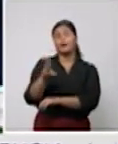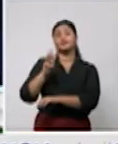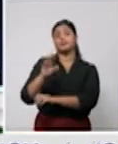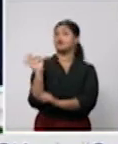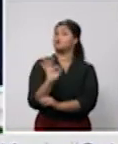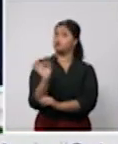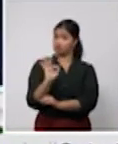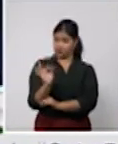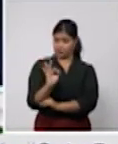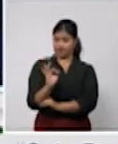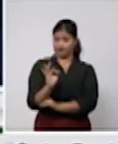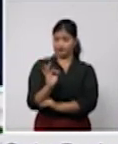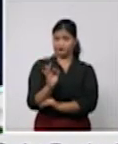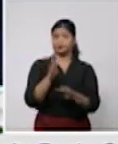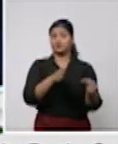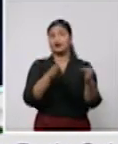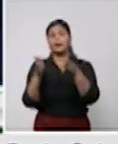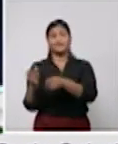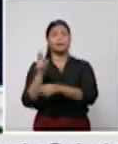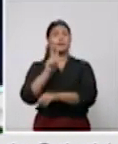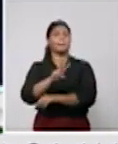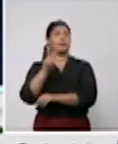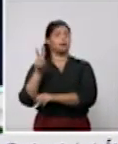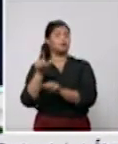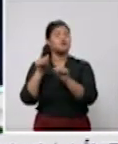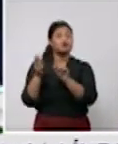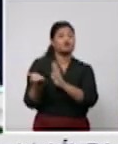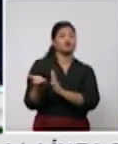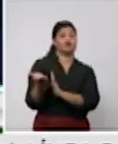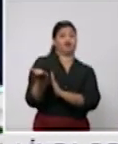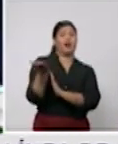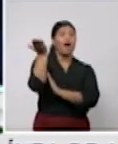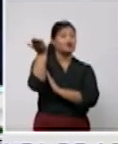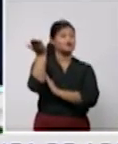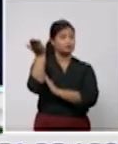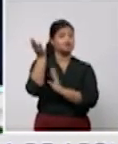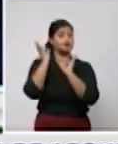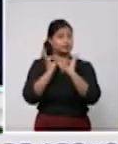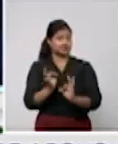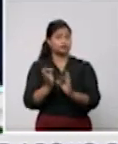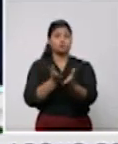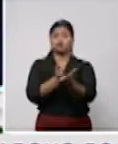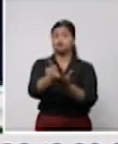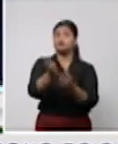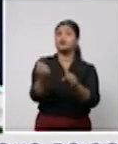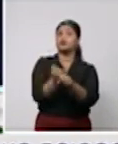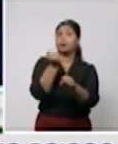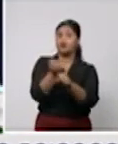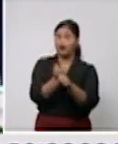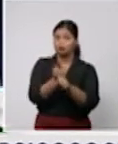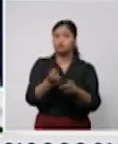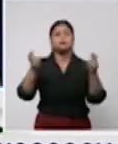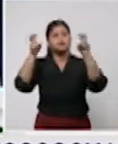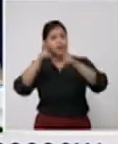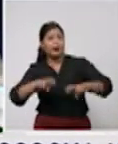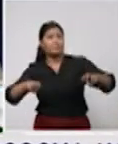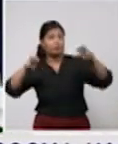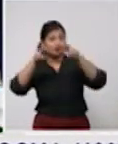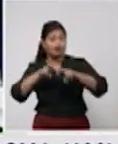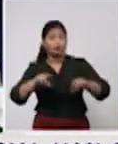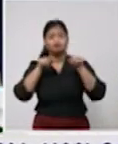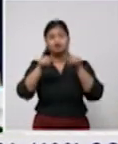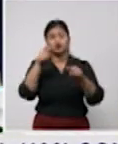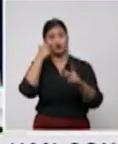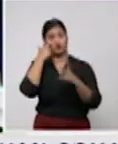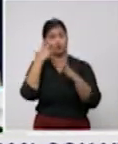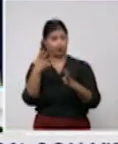10.3% of all positive cases in Cuba. Meanwhile, the source of infection linked to 22 cases is yet